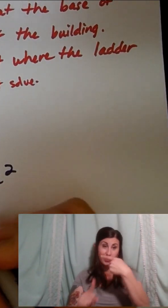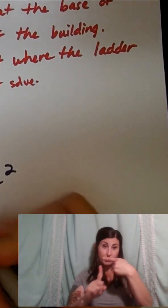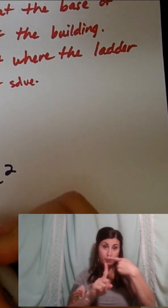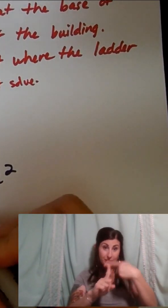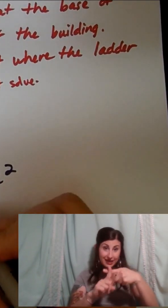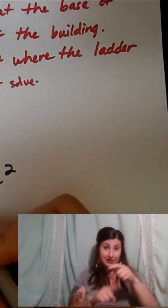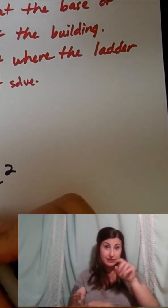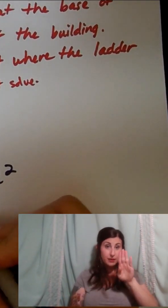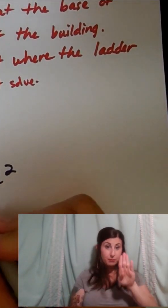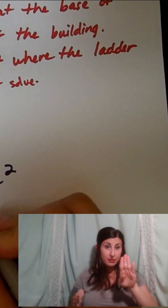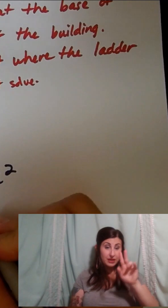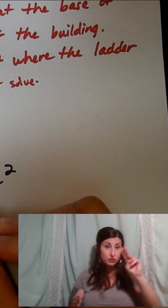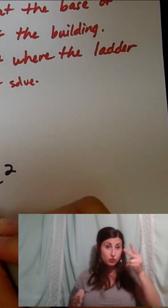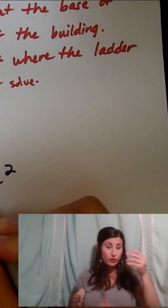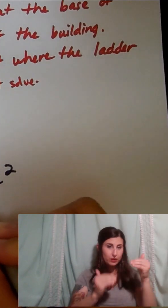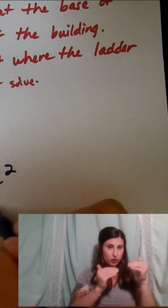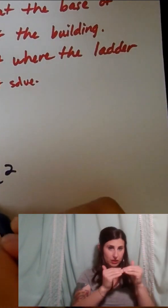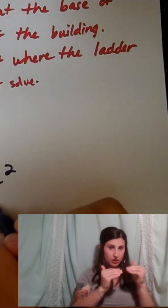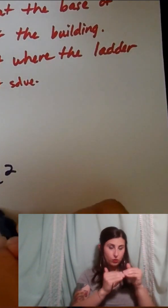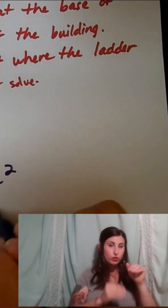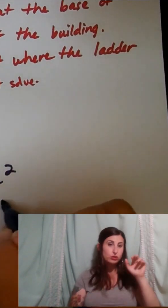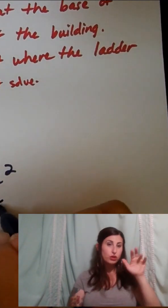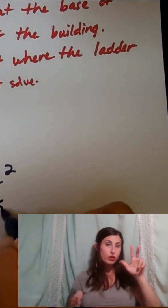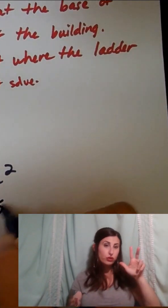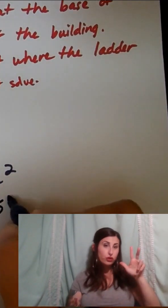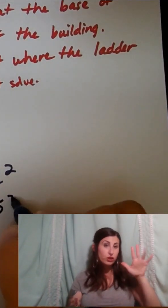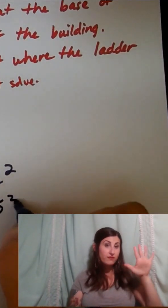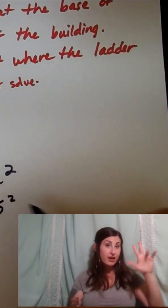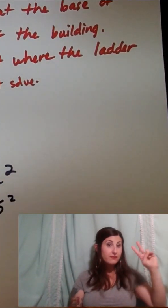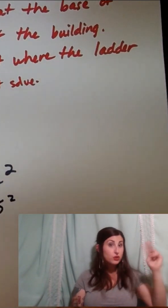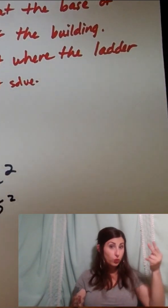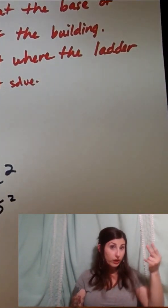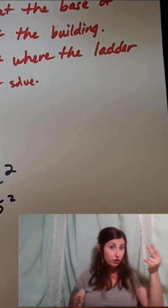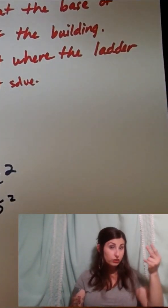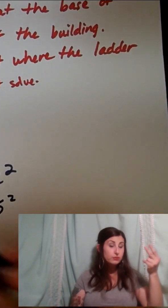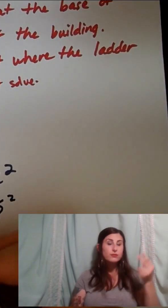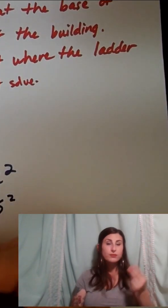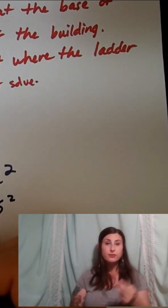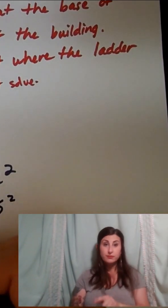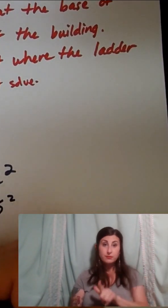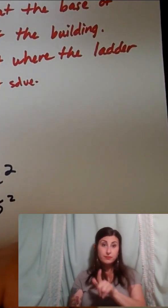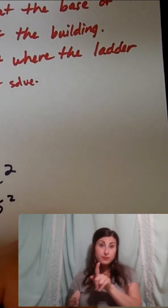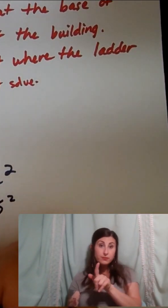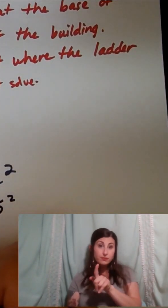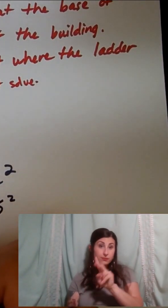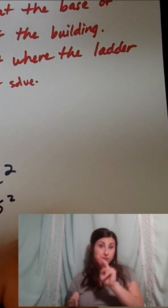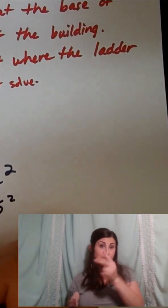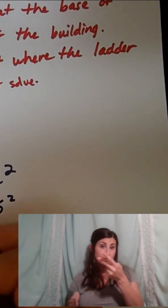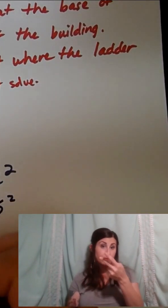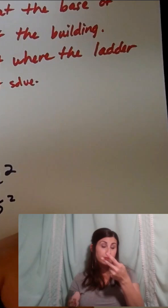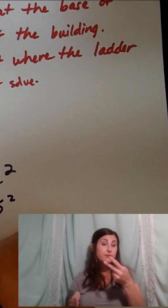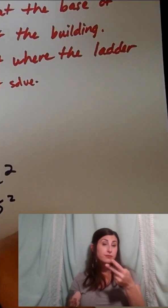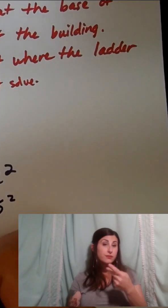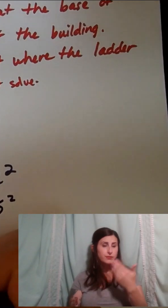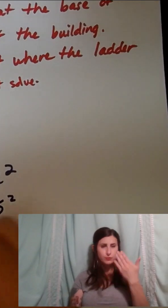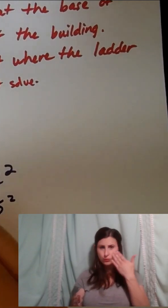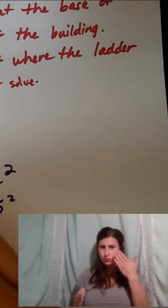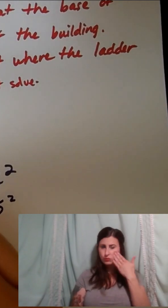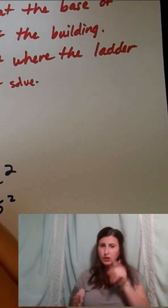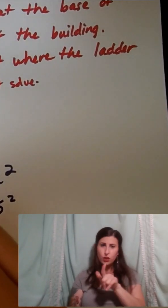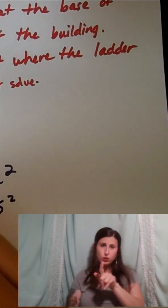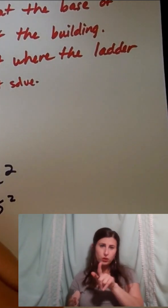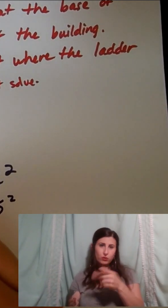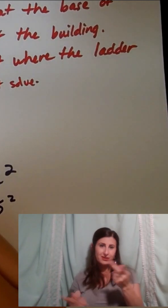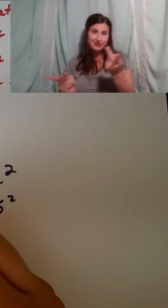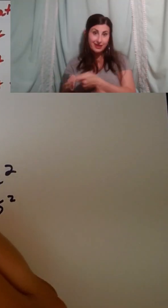squared plus b squared equals 35 squared. 21 squared, I can